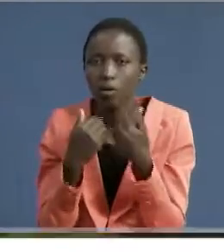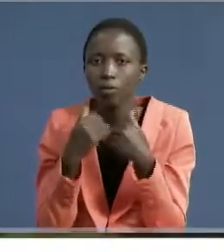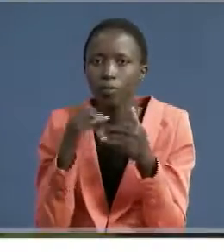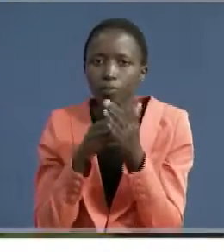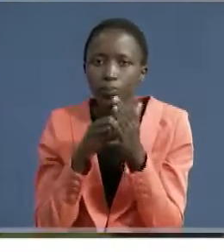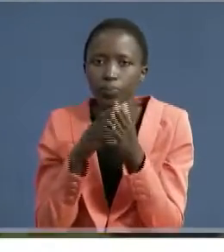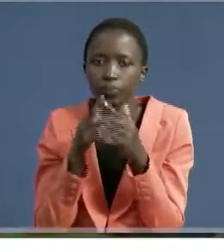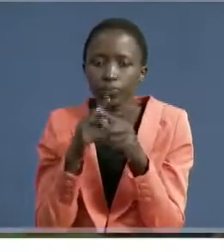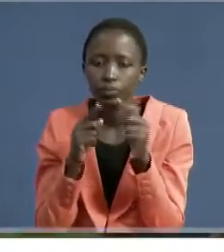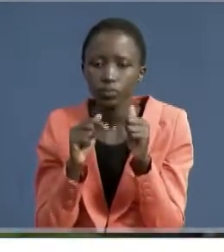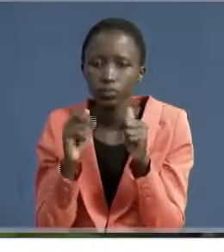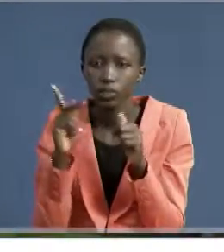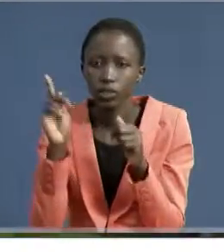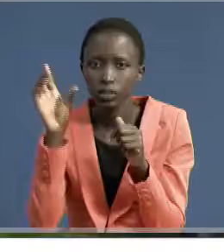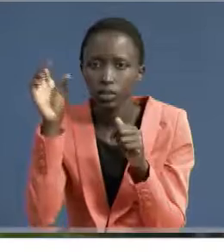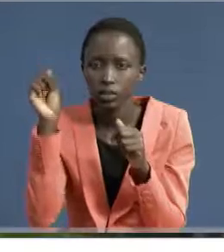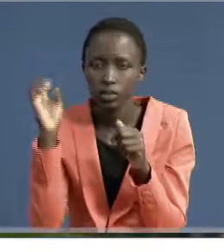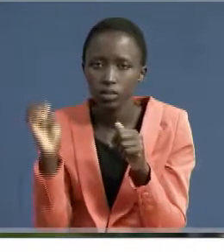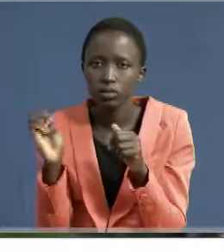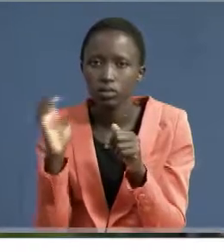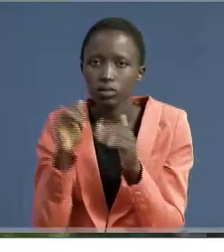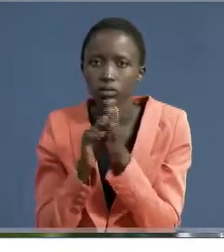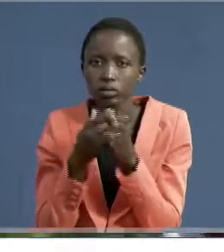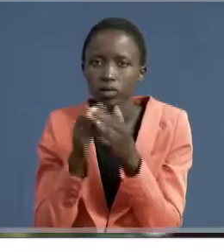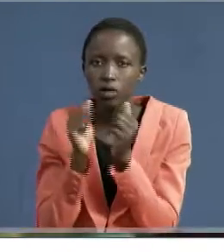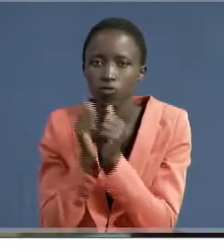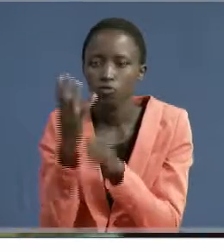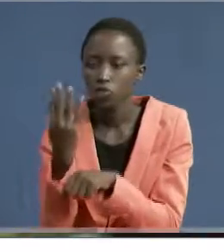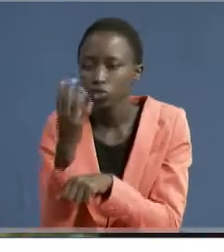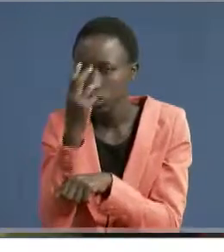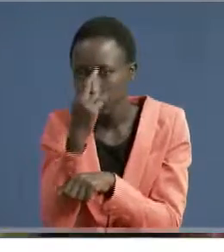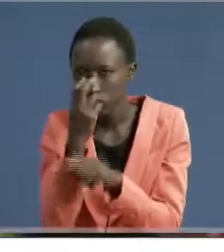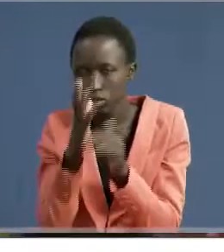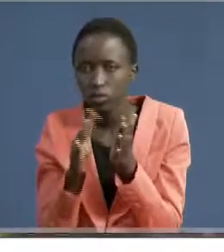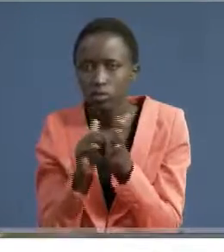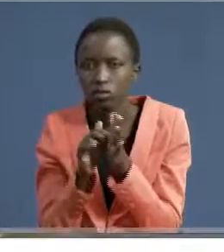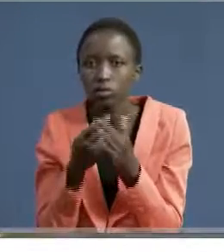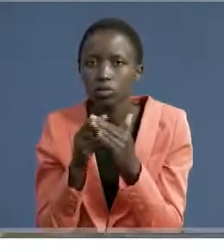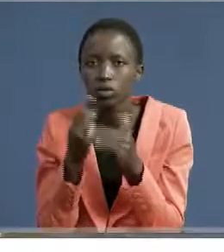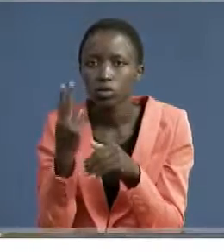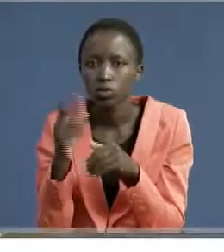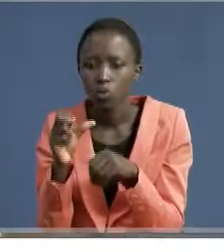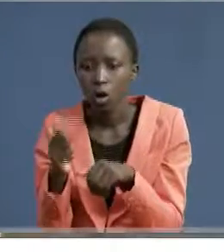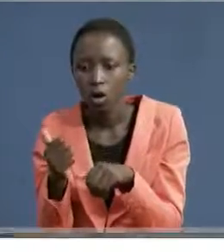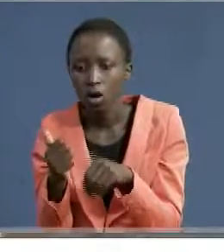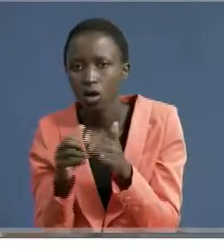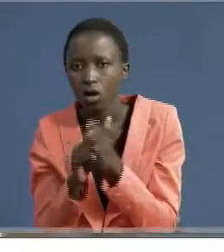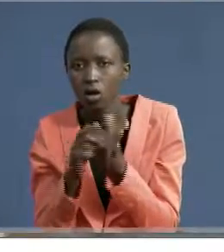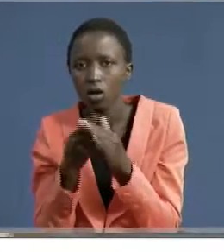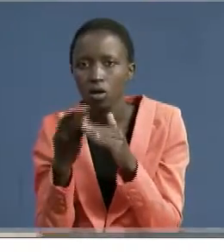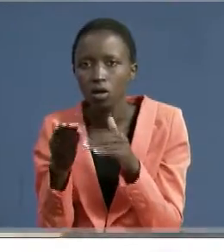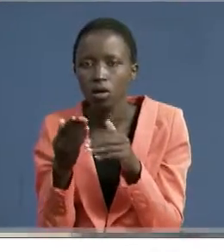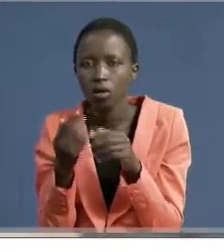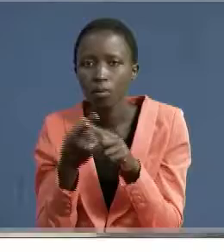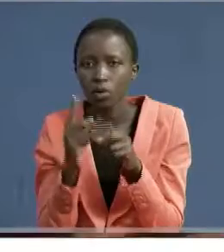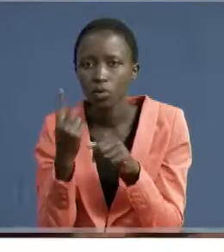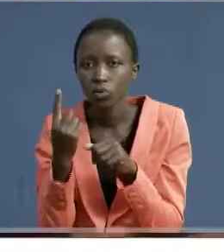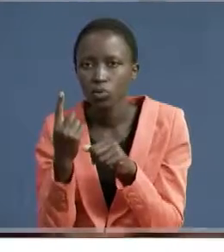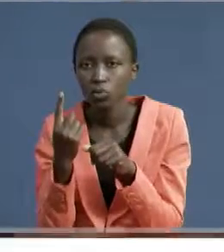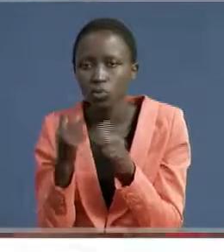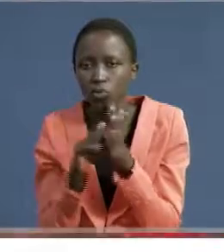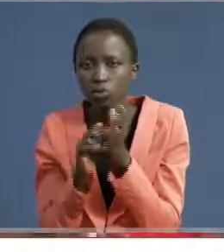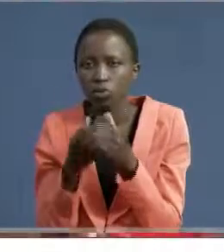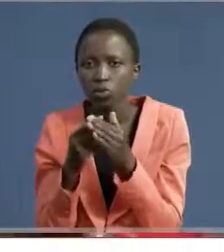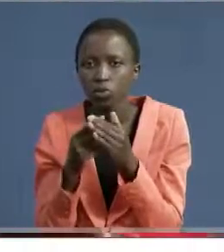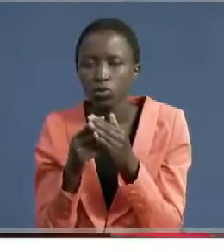in this year's KCSE. Initially, 14 suspects were apprehended, while two others were at large, but one of them was nabbed